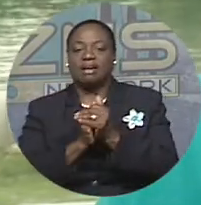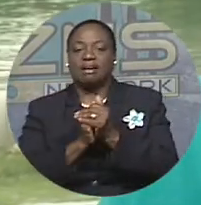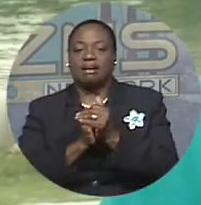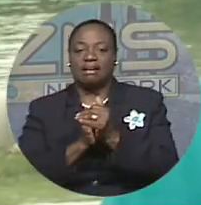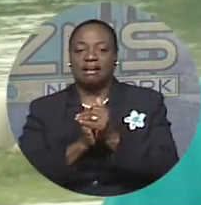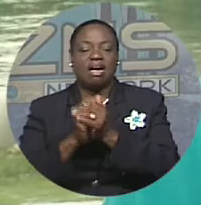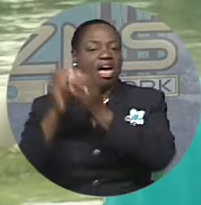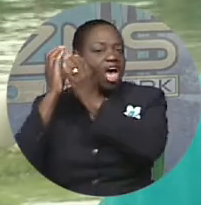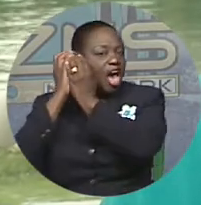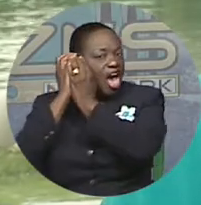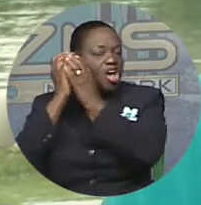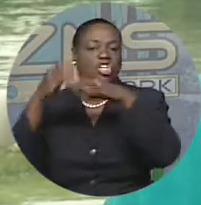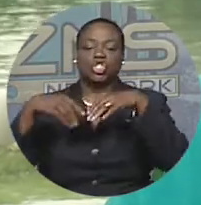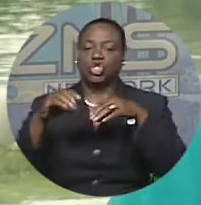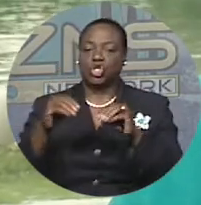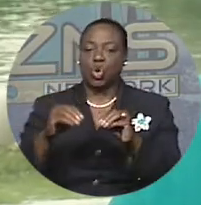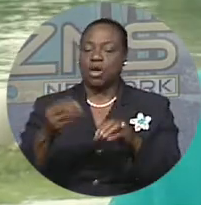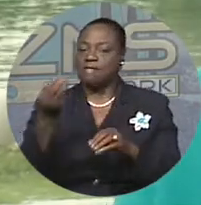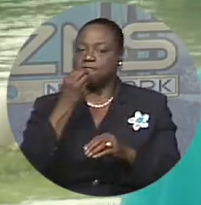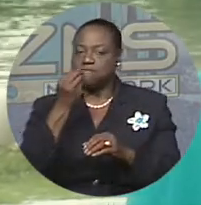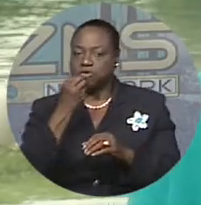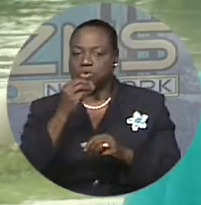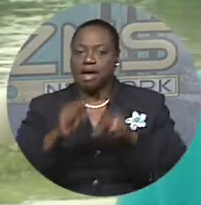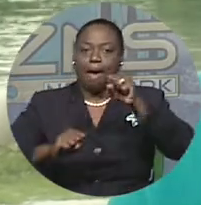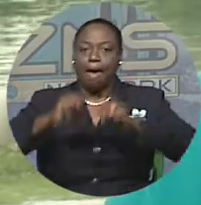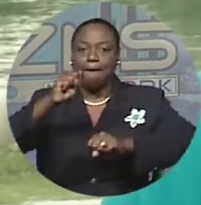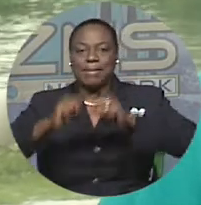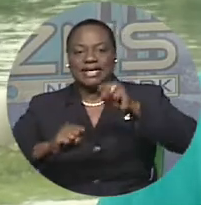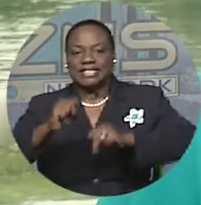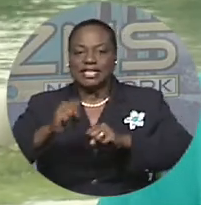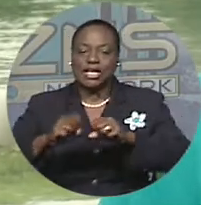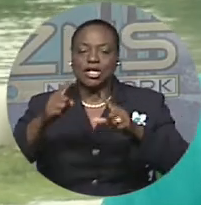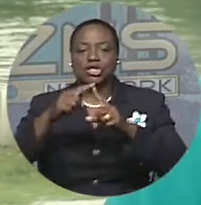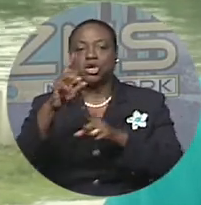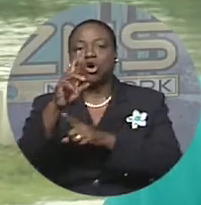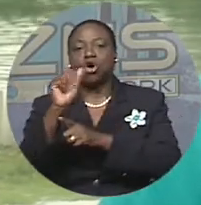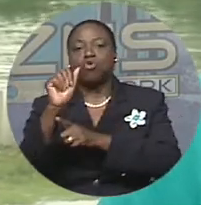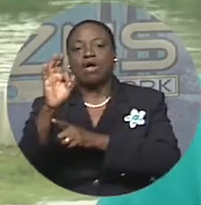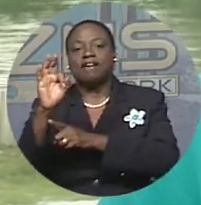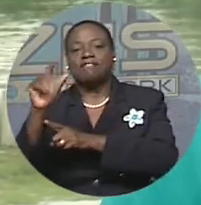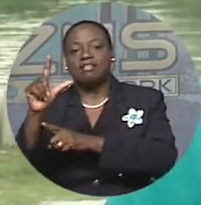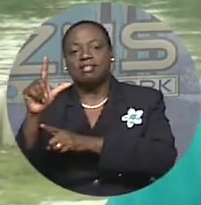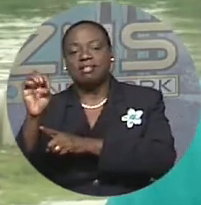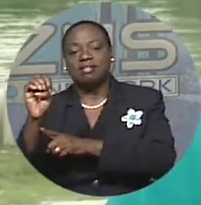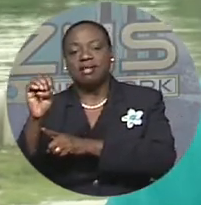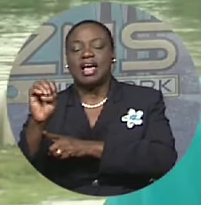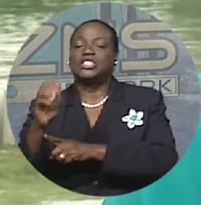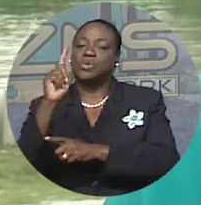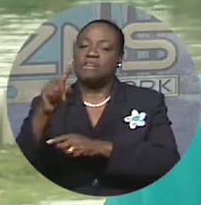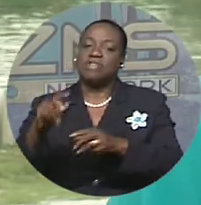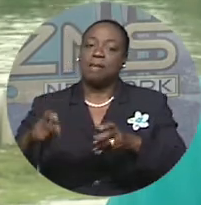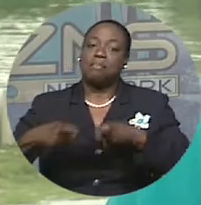have a conch stall. Food, we have a bicycle to raffle, lots of raffle prizes that have been